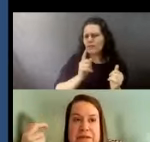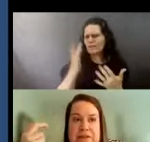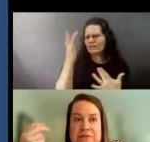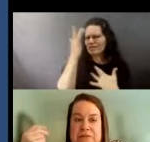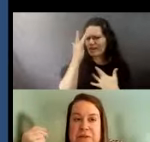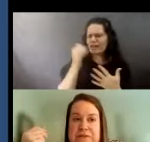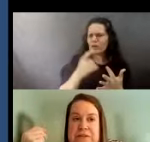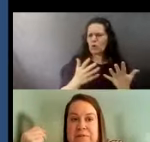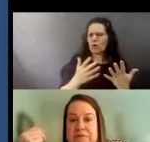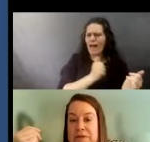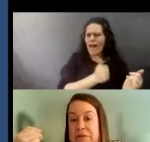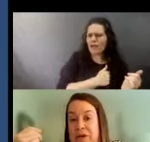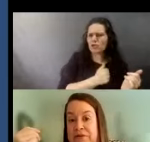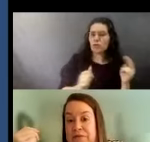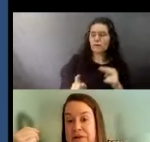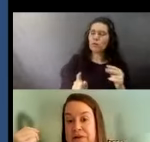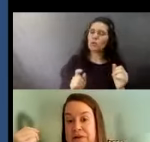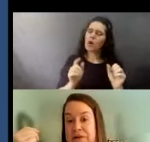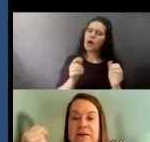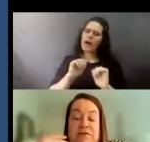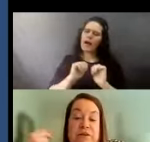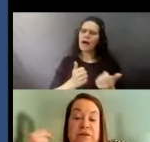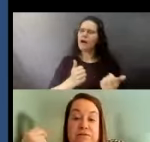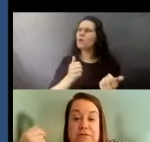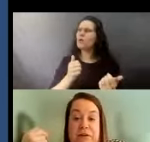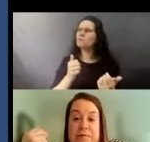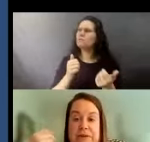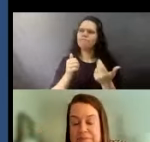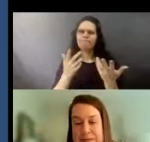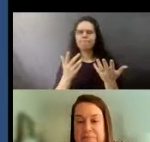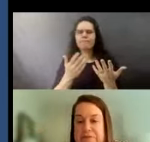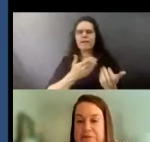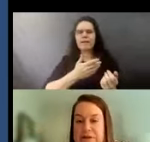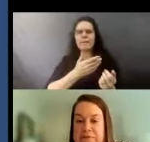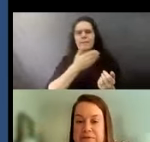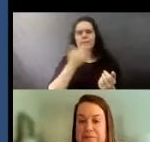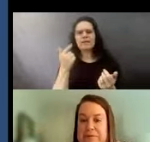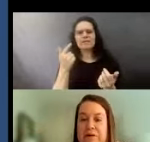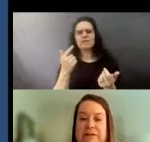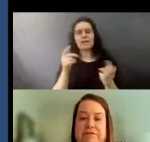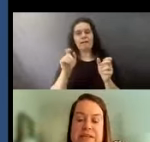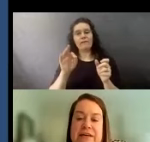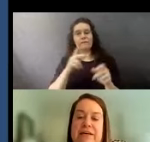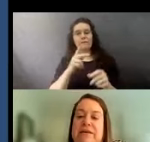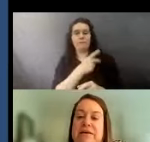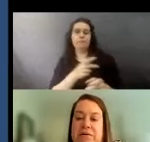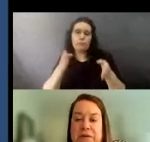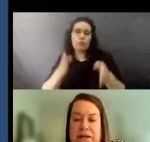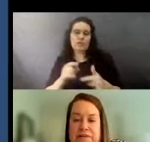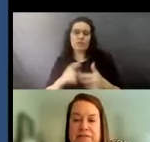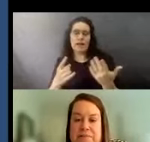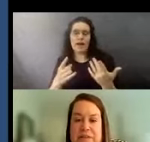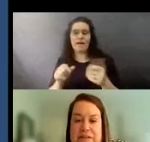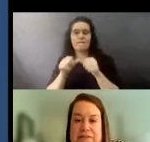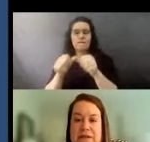a patient who is now living with long COVID could learn from, and picking up on Dr. Raymer's thread about chronic fatigue, what